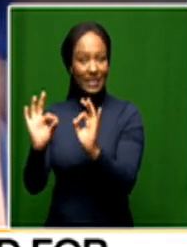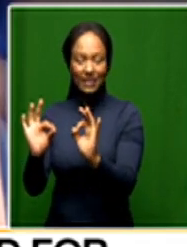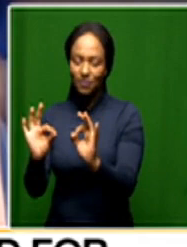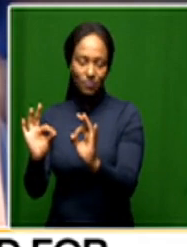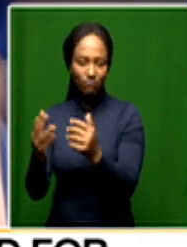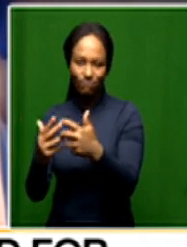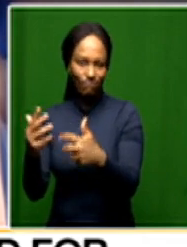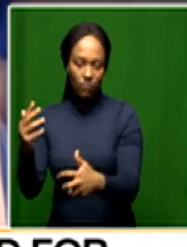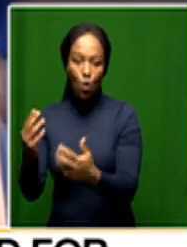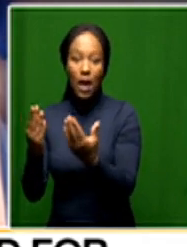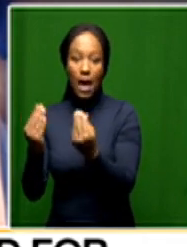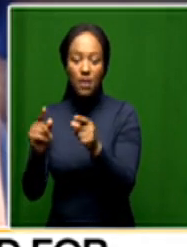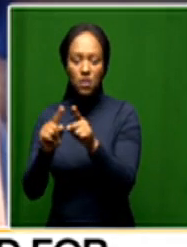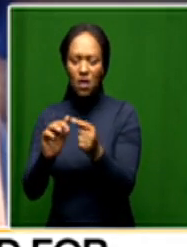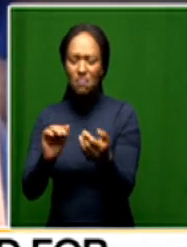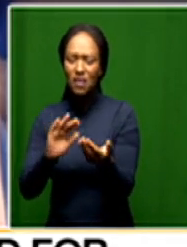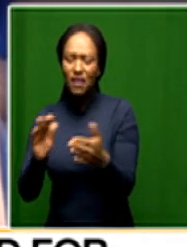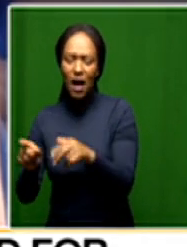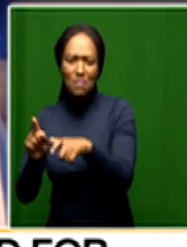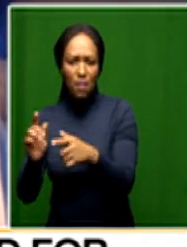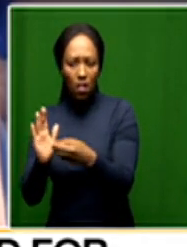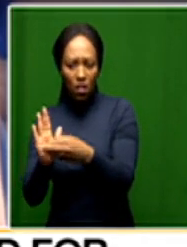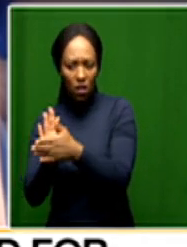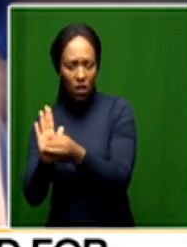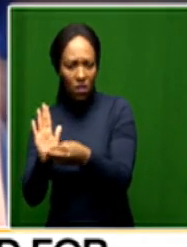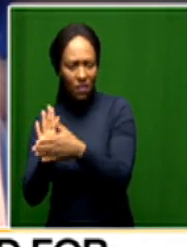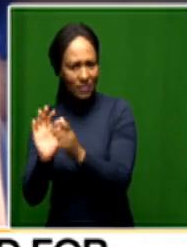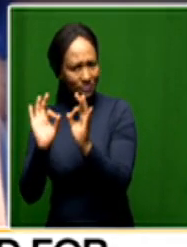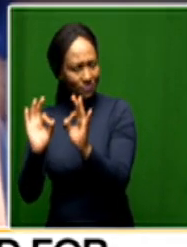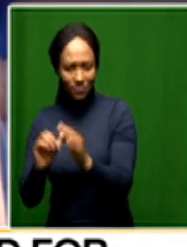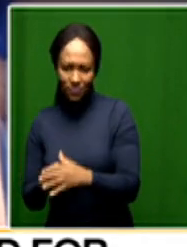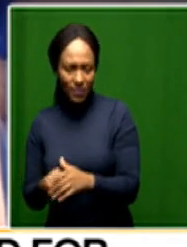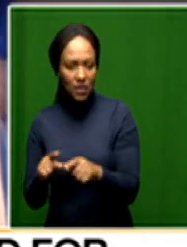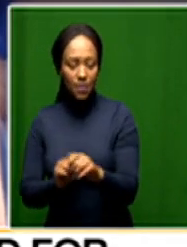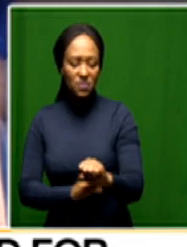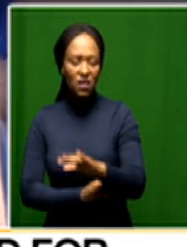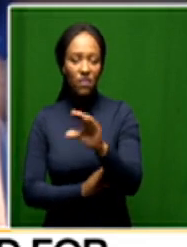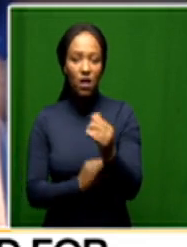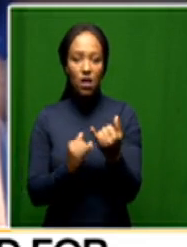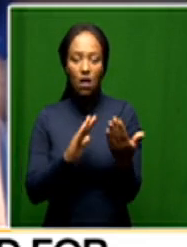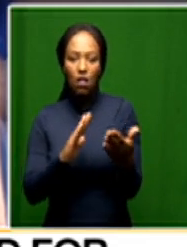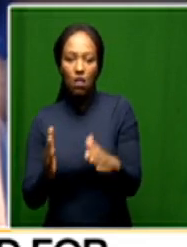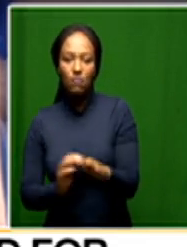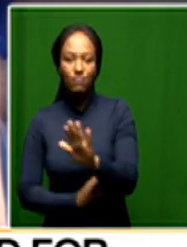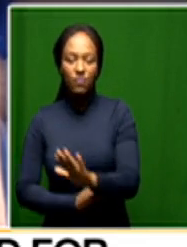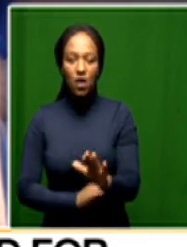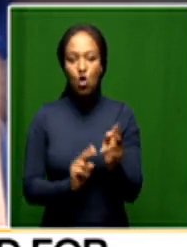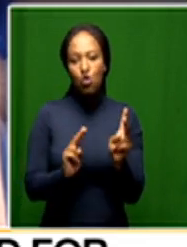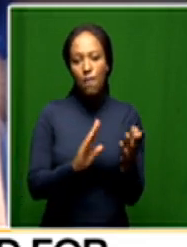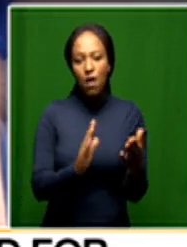the underreporting of the death. Because deaths here in South Africa, I mean, we've got sitting at excess deaths,